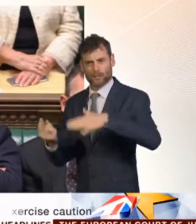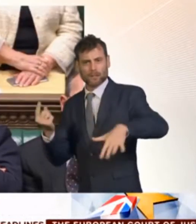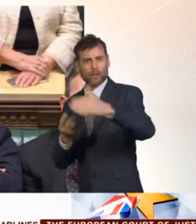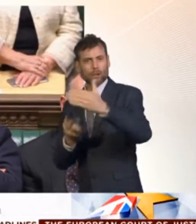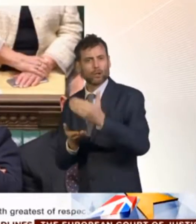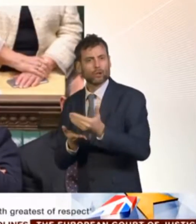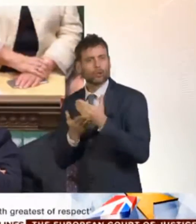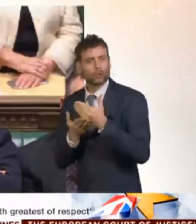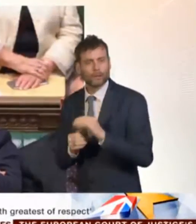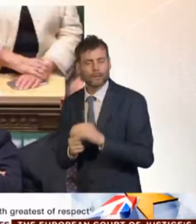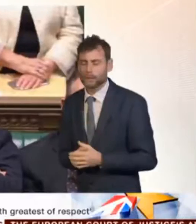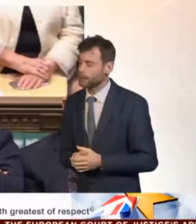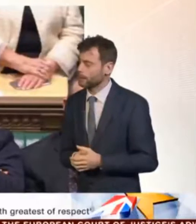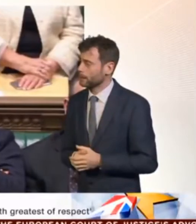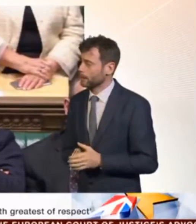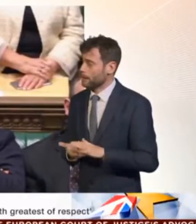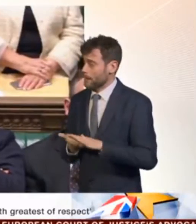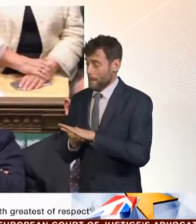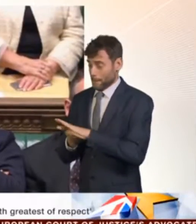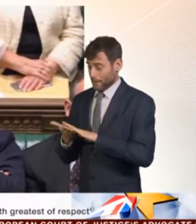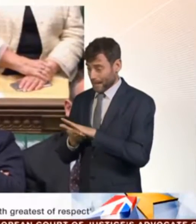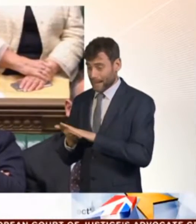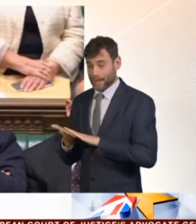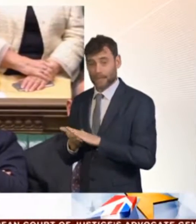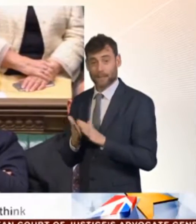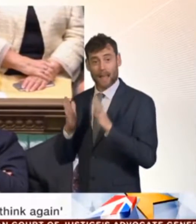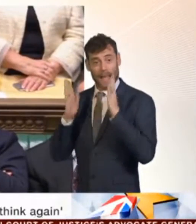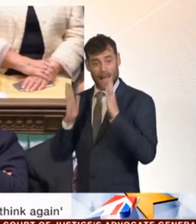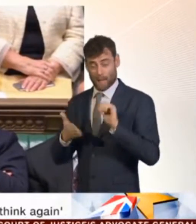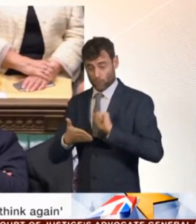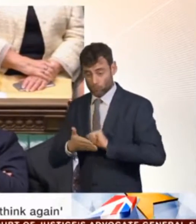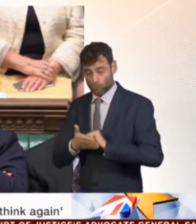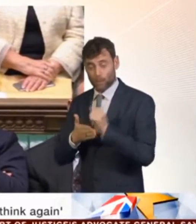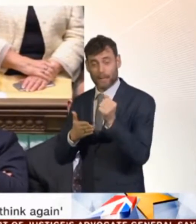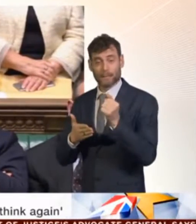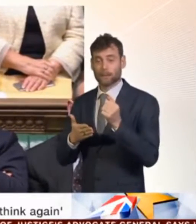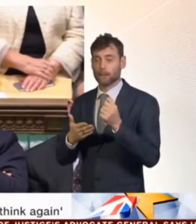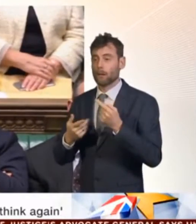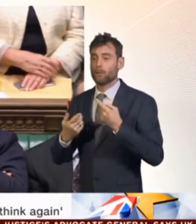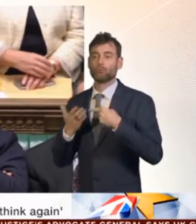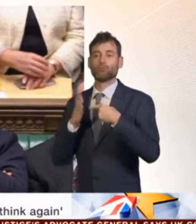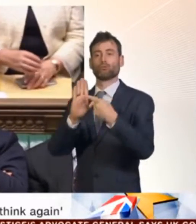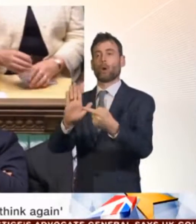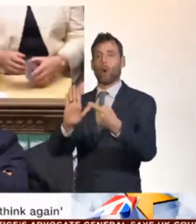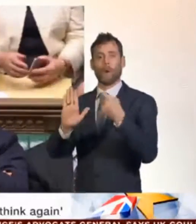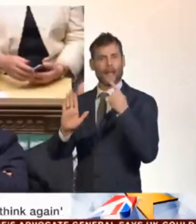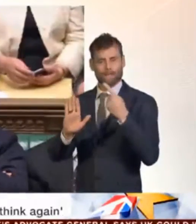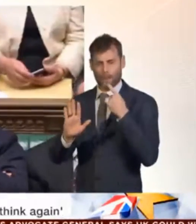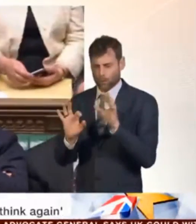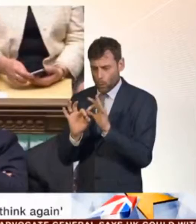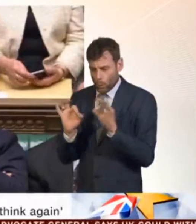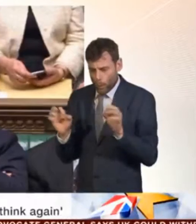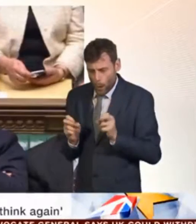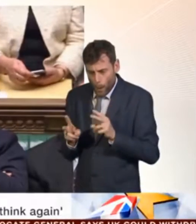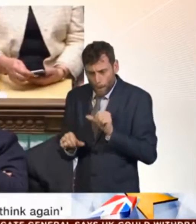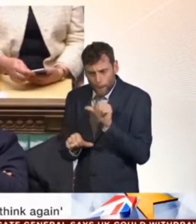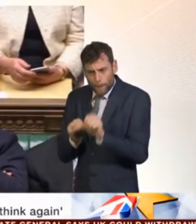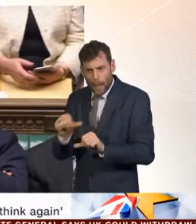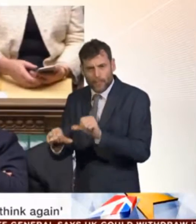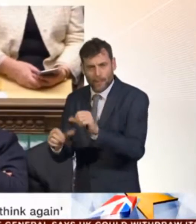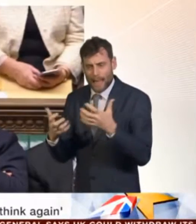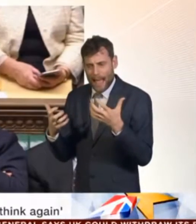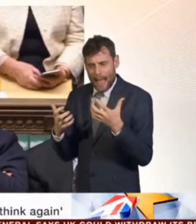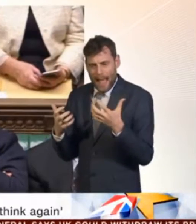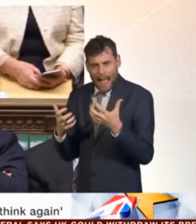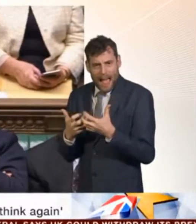It would mean releasing information with no method for the House itself to review